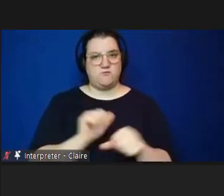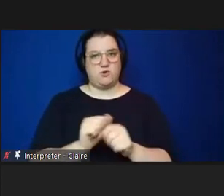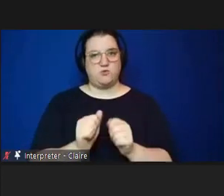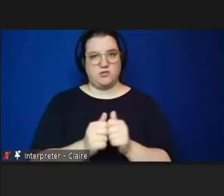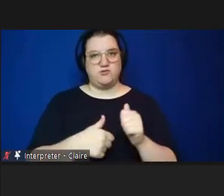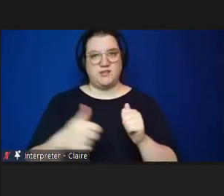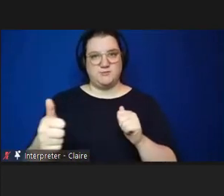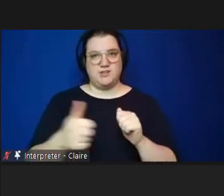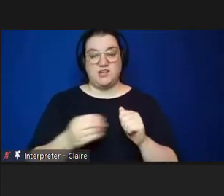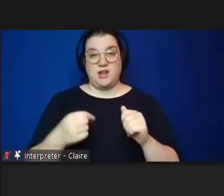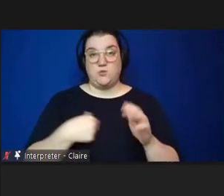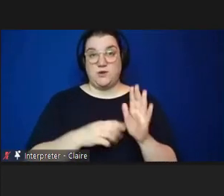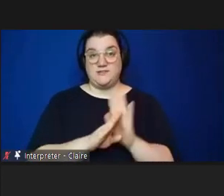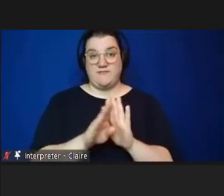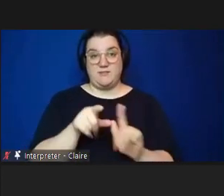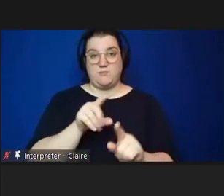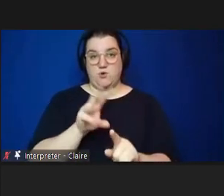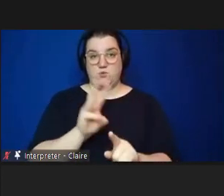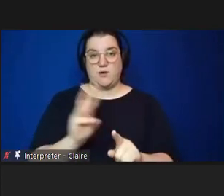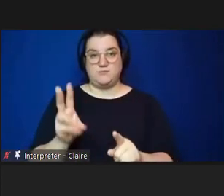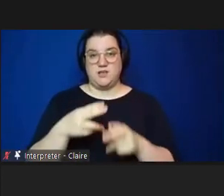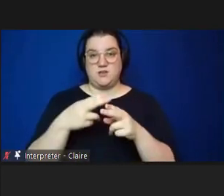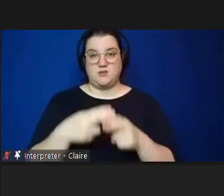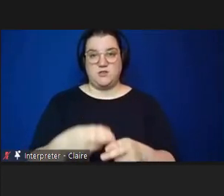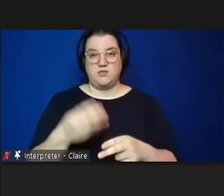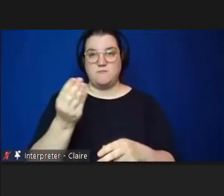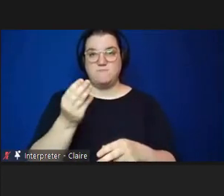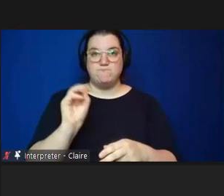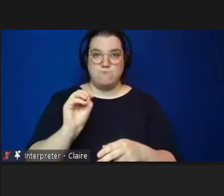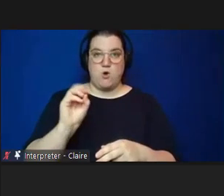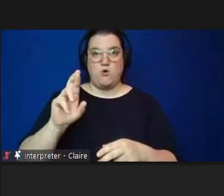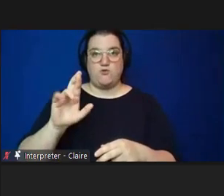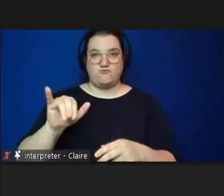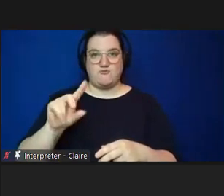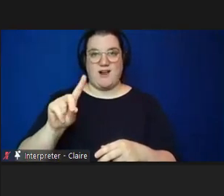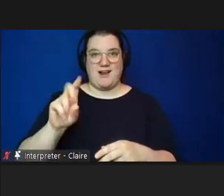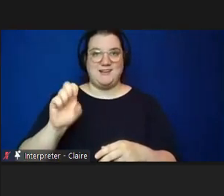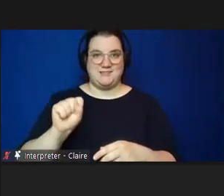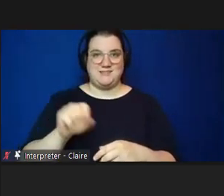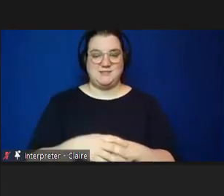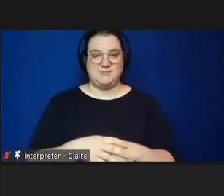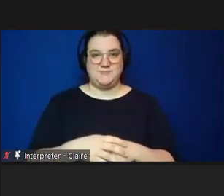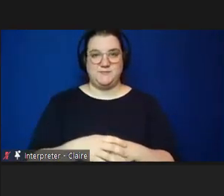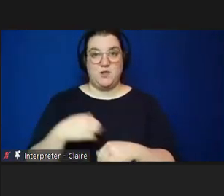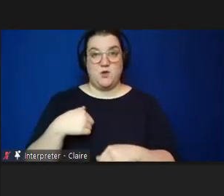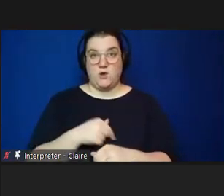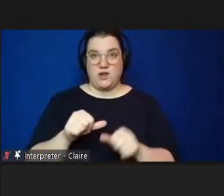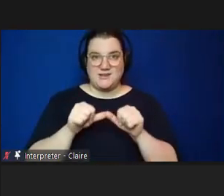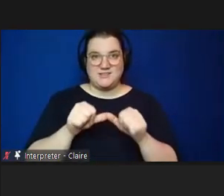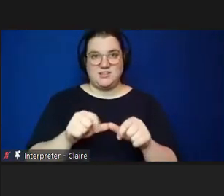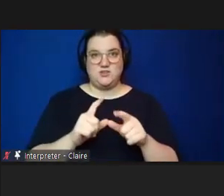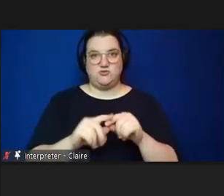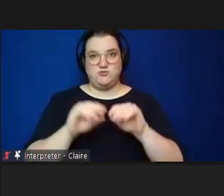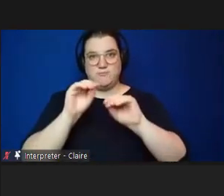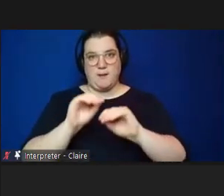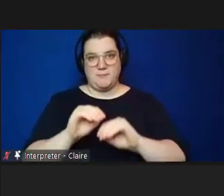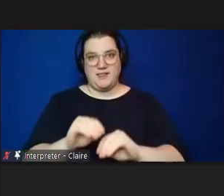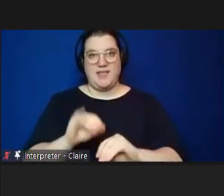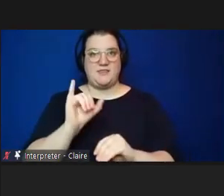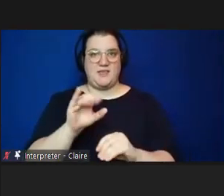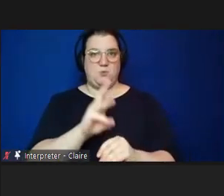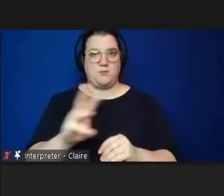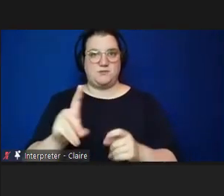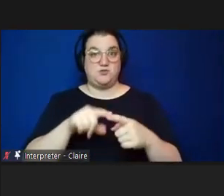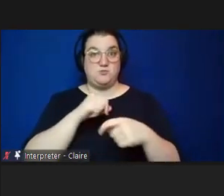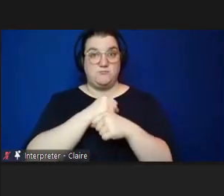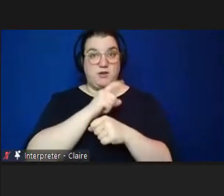and we developed this website called MoRides, where we are continuing to populate that website to make sure